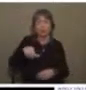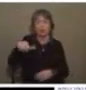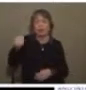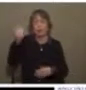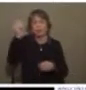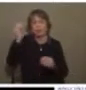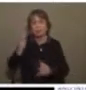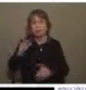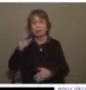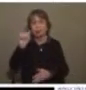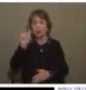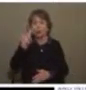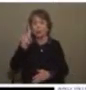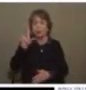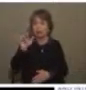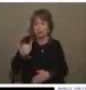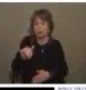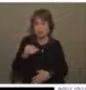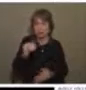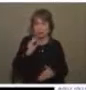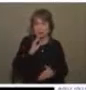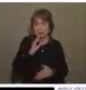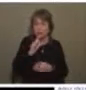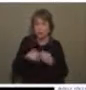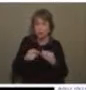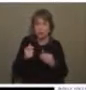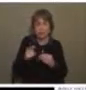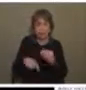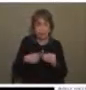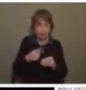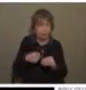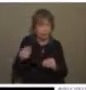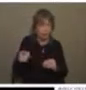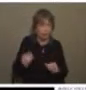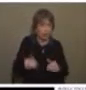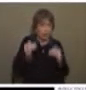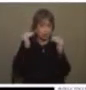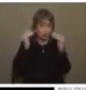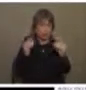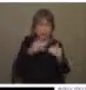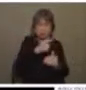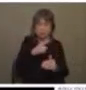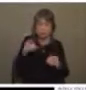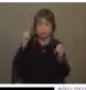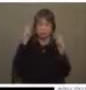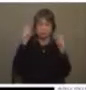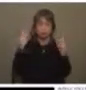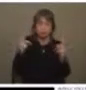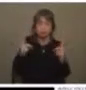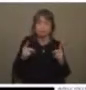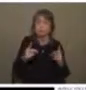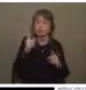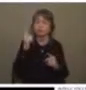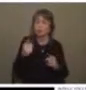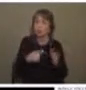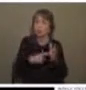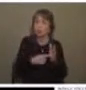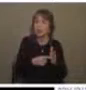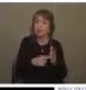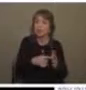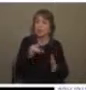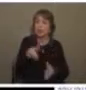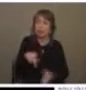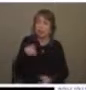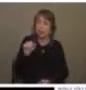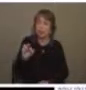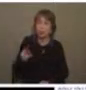it. And let me just summarize the two or three slides I have on education with one sentence. If there is one major indicator where Puerto Rico and the US have converged over the